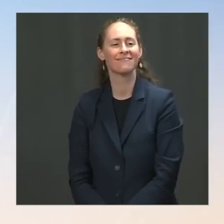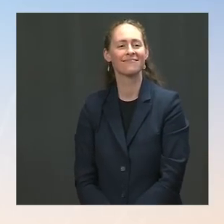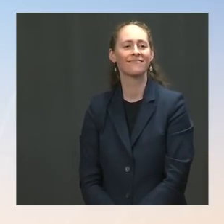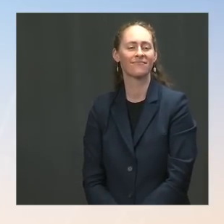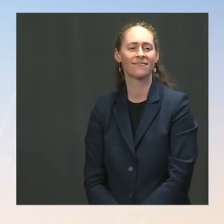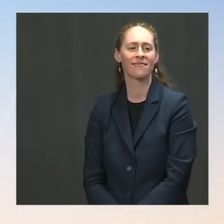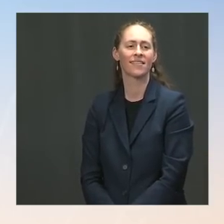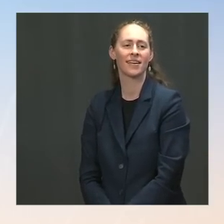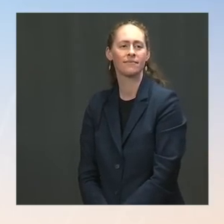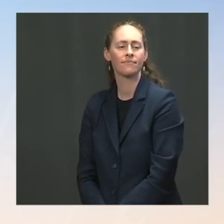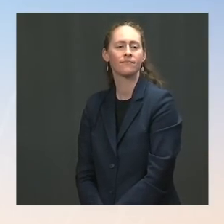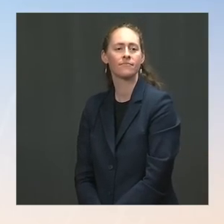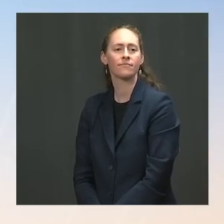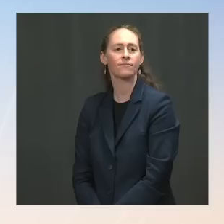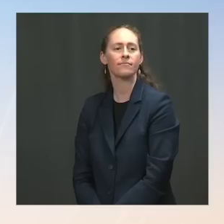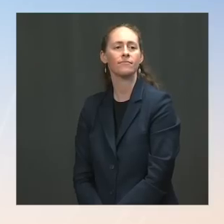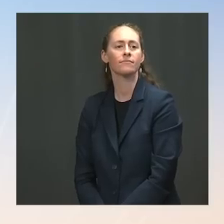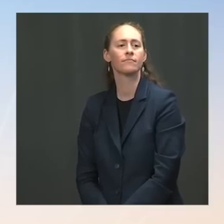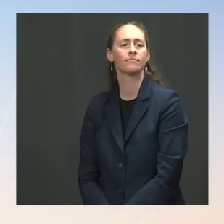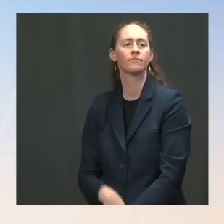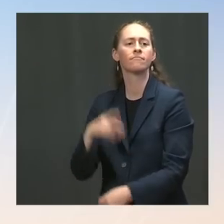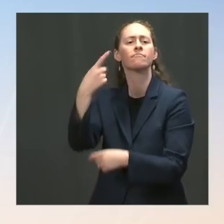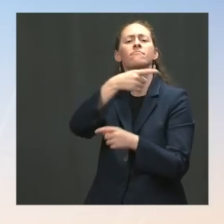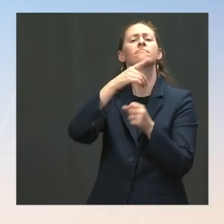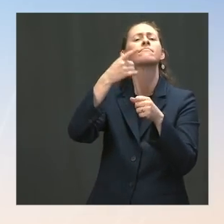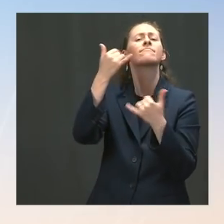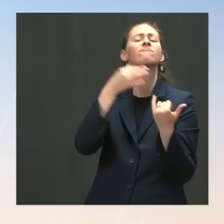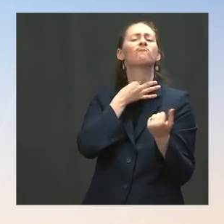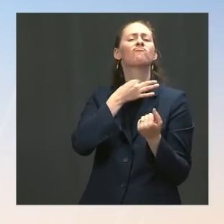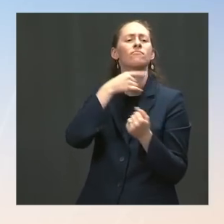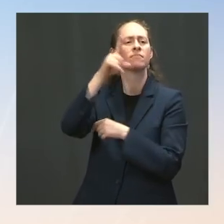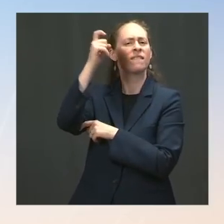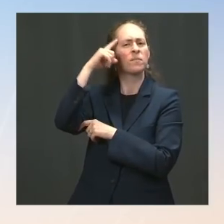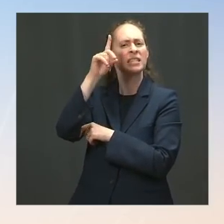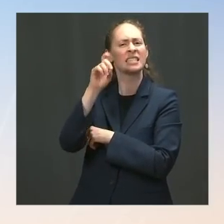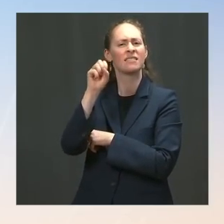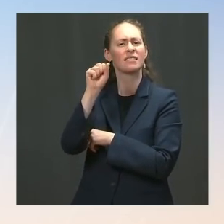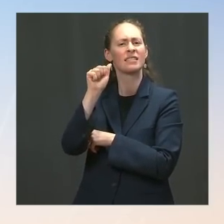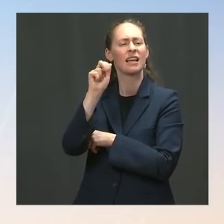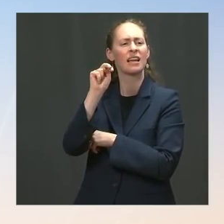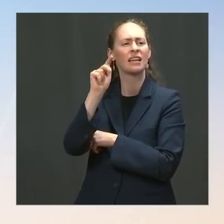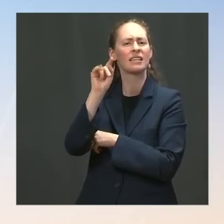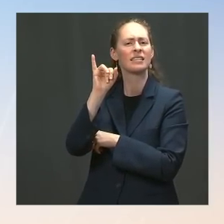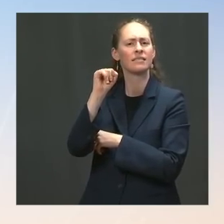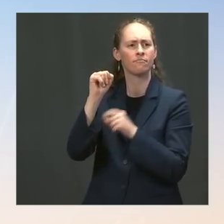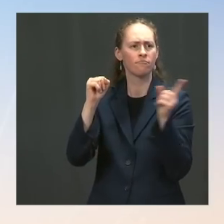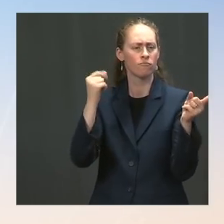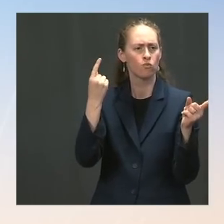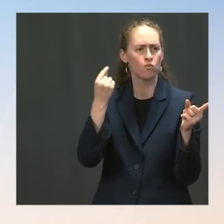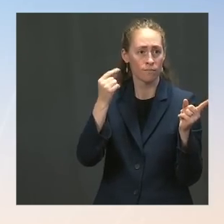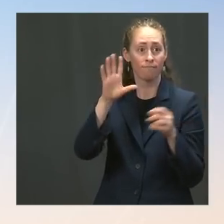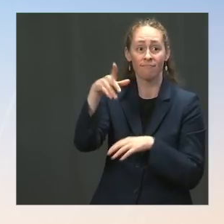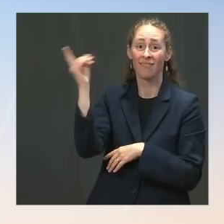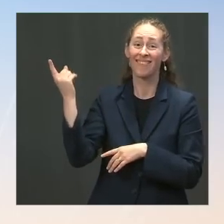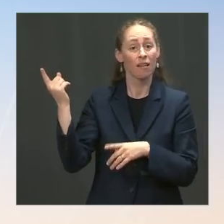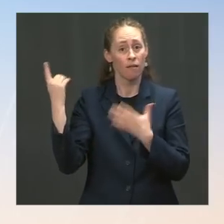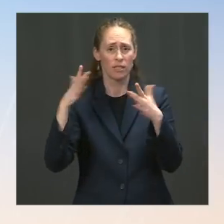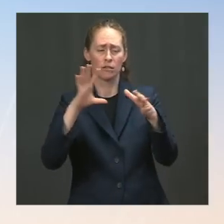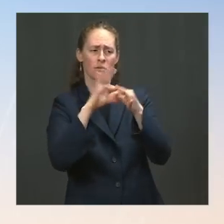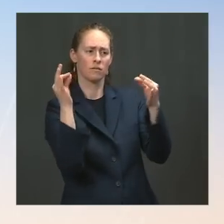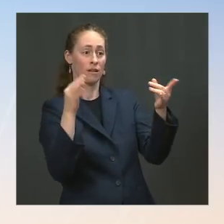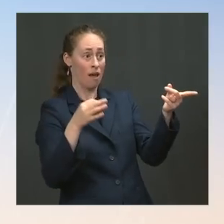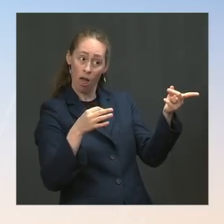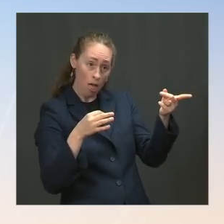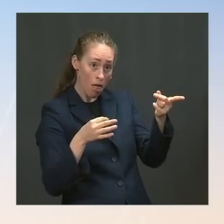Biden's comments for him to, quote, get out of the way of people trying to help battle the COVID surge in that state. DeSantis has said,